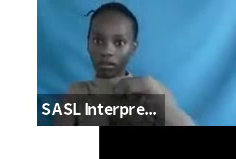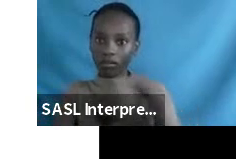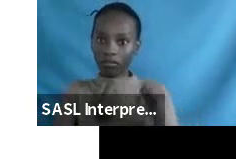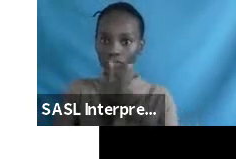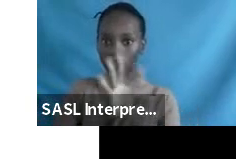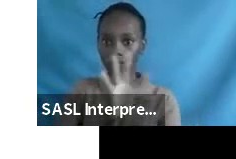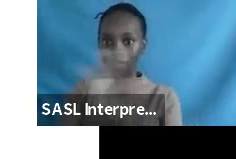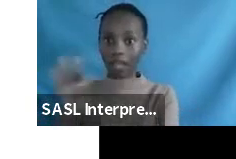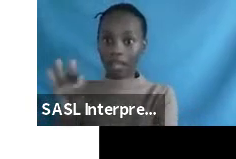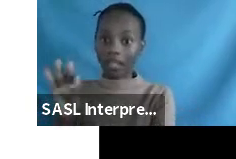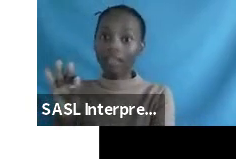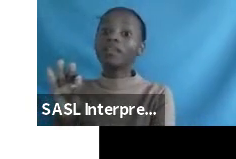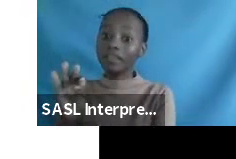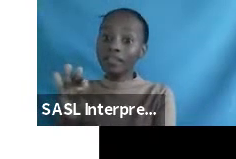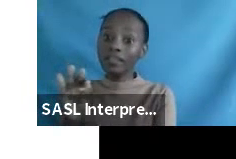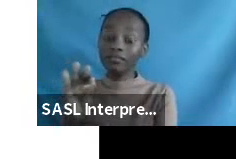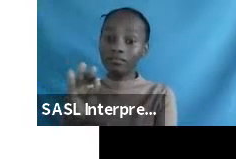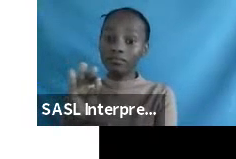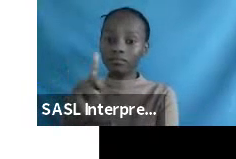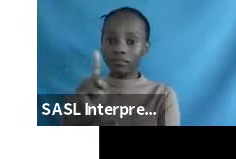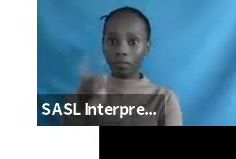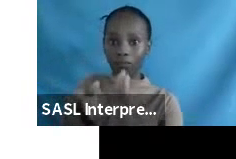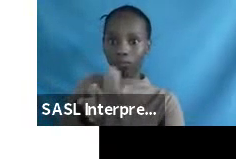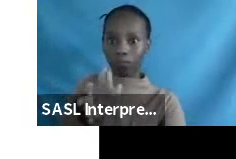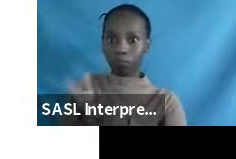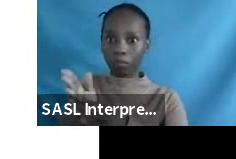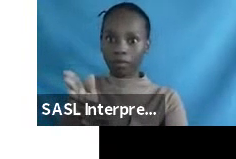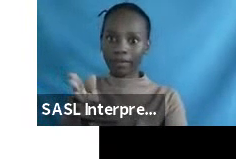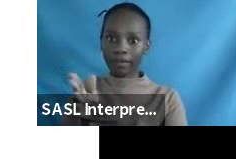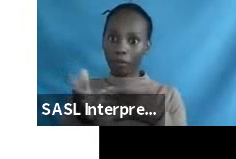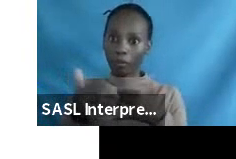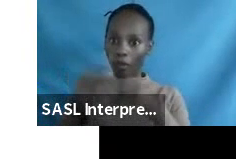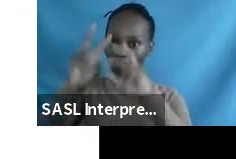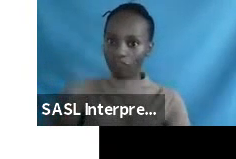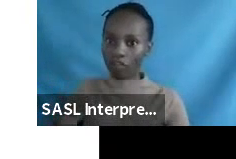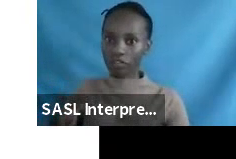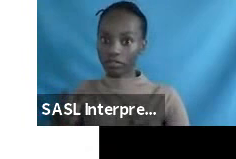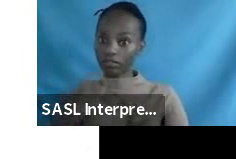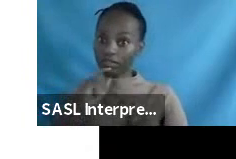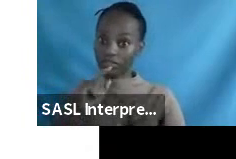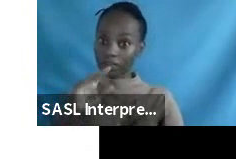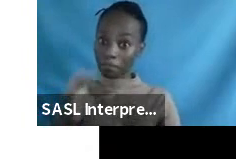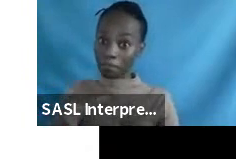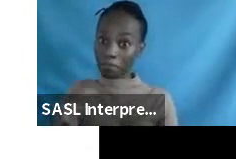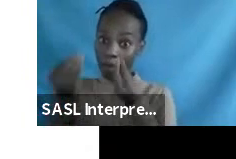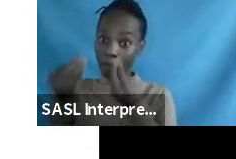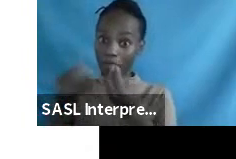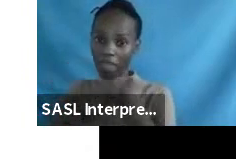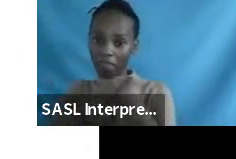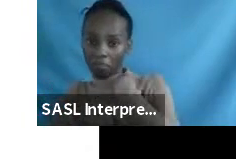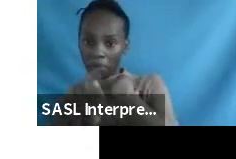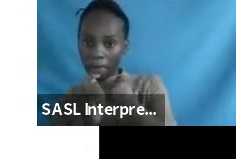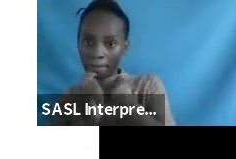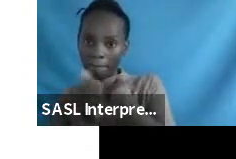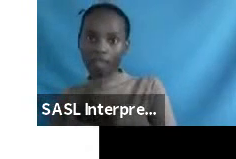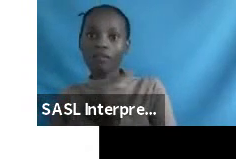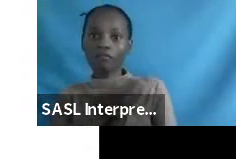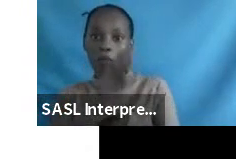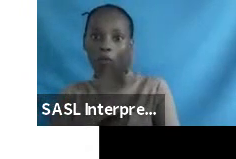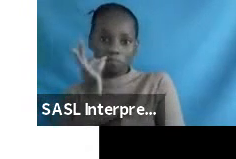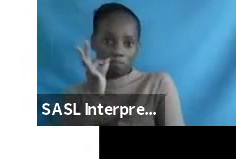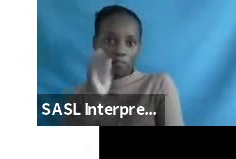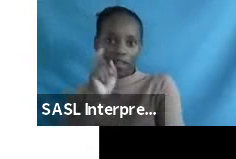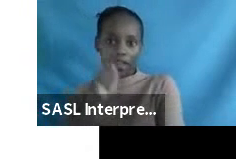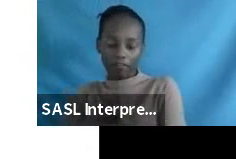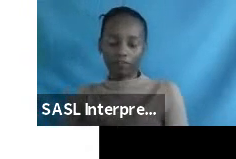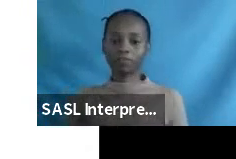any form of investigation. I also indicated earlier on there are social tensions, which leads